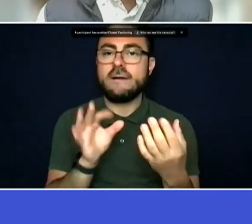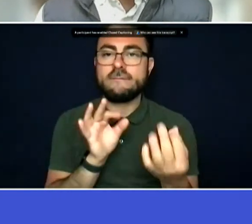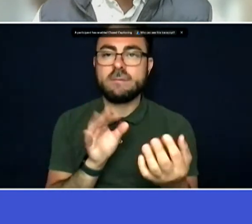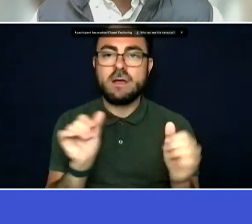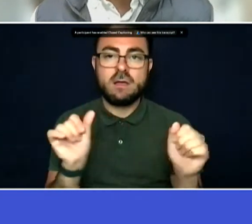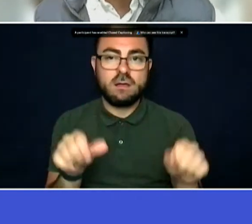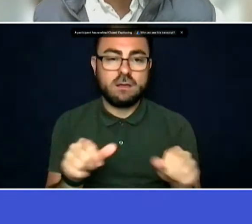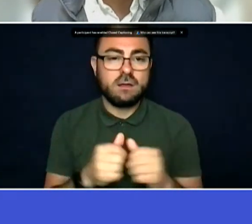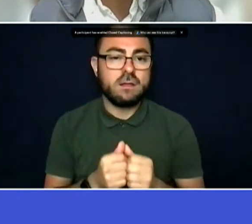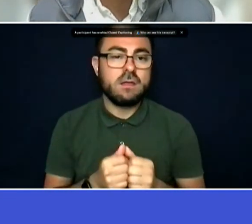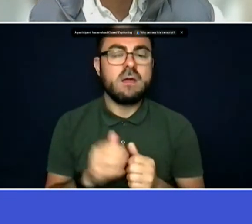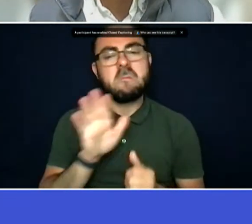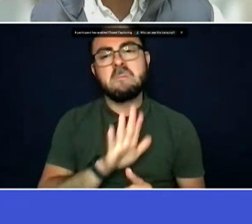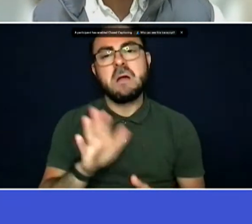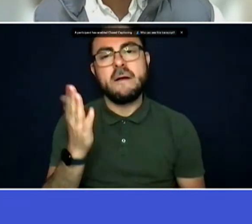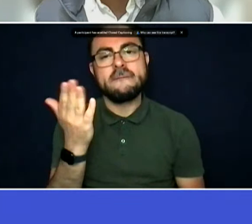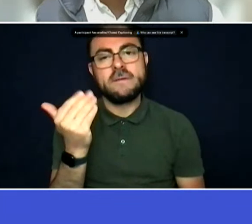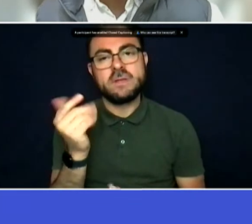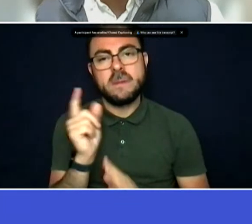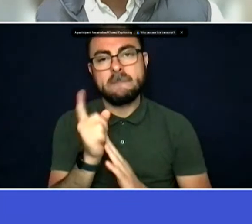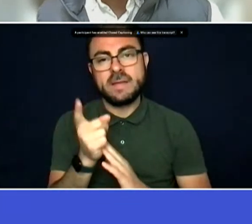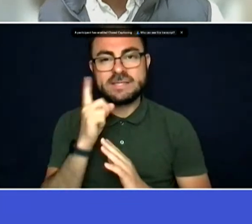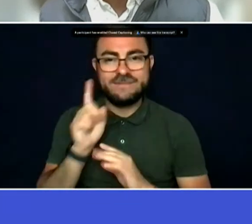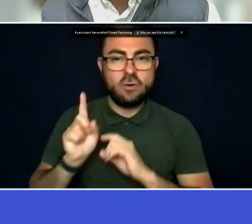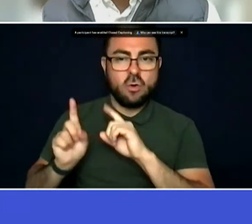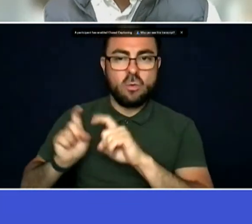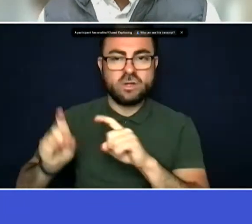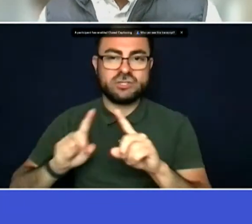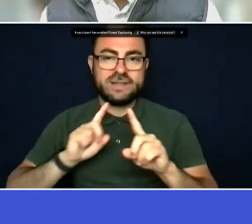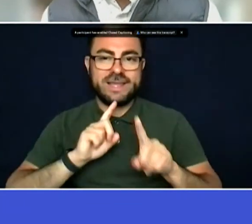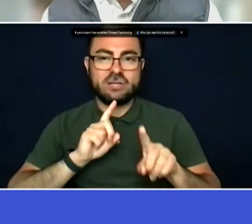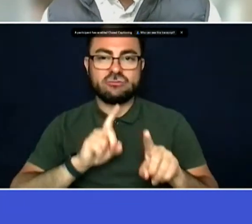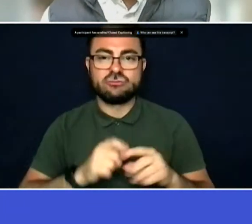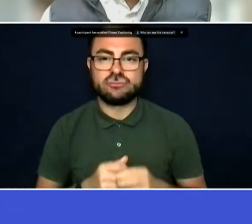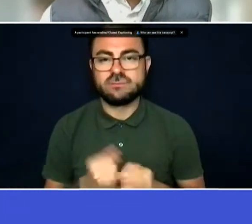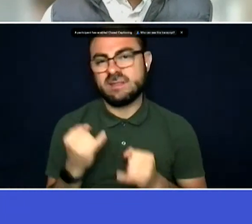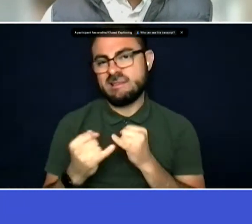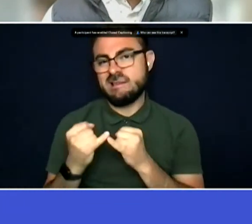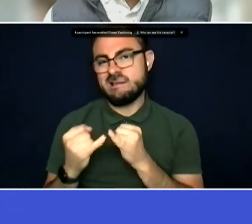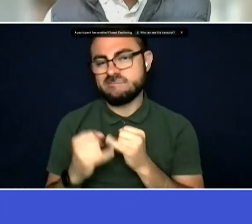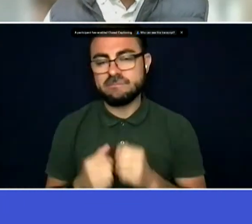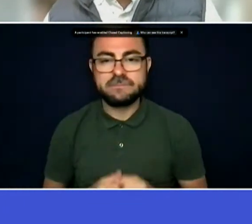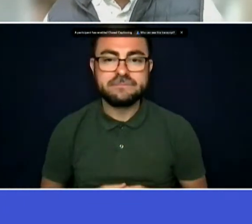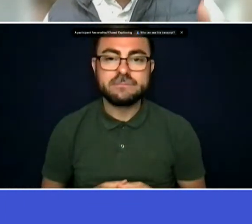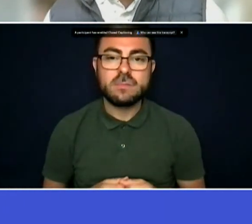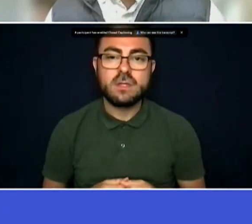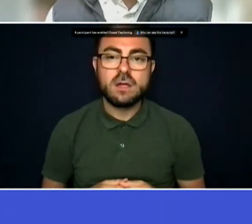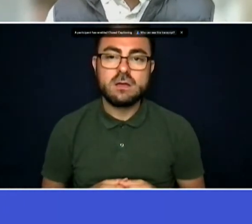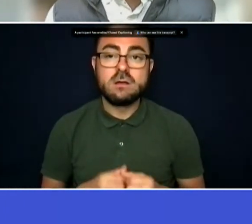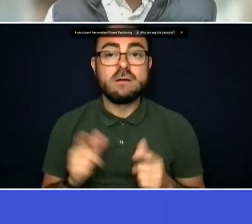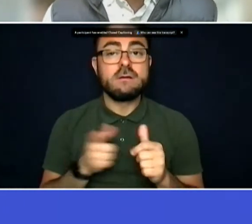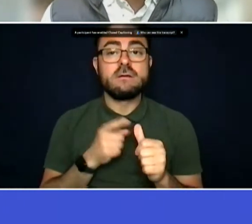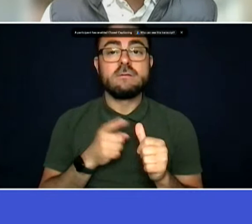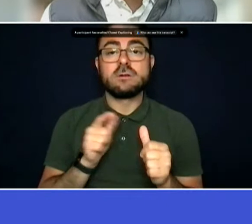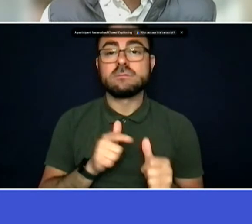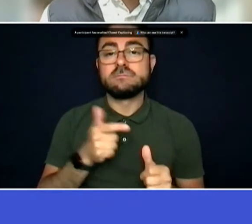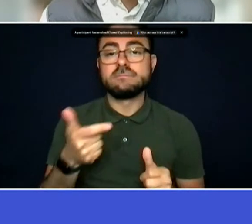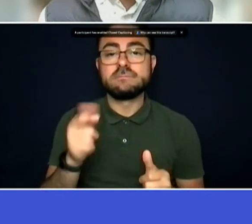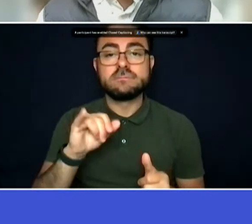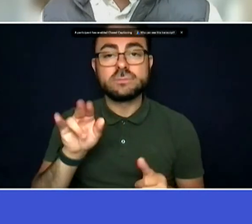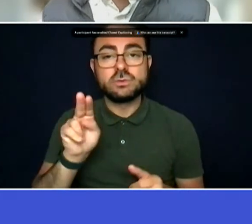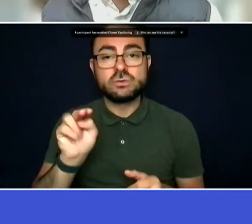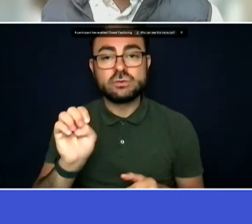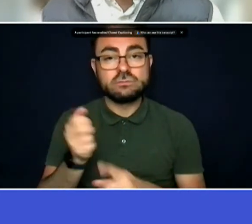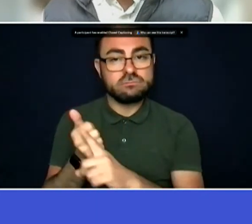15 minutes for folks to ask questions at the end of the meeting. And so with that, I'm just going to turn it first to June Reyes, who's supporting this meeting,